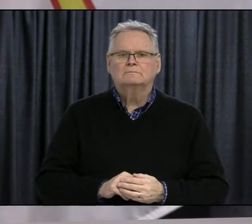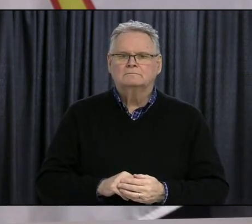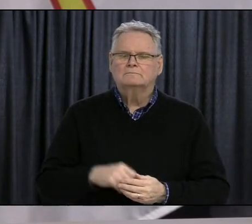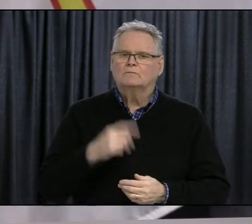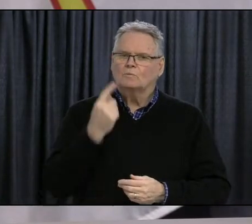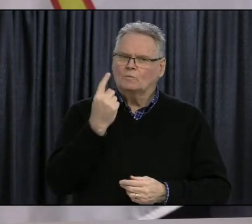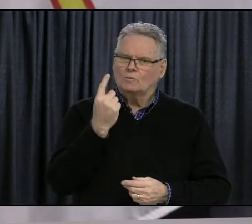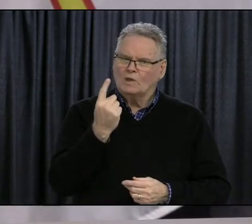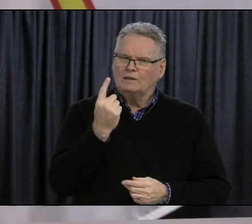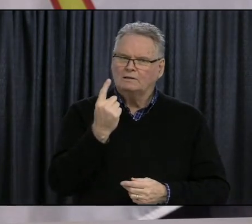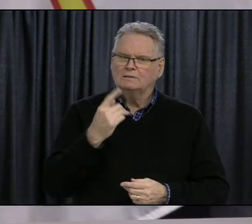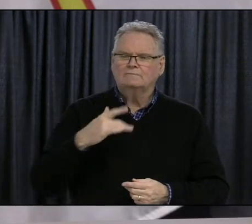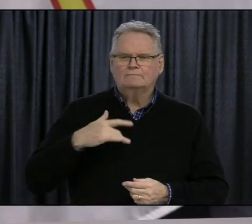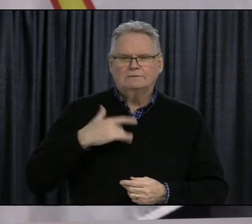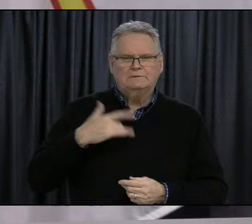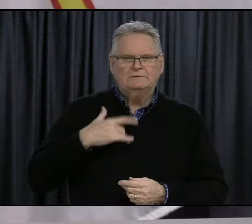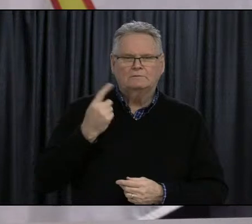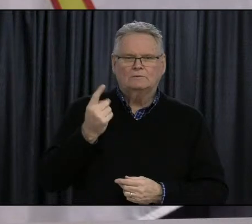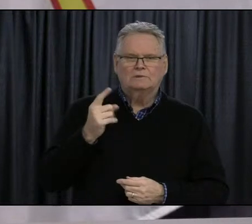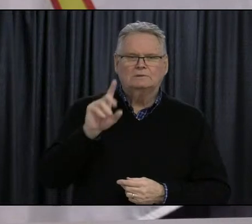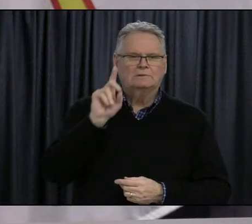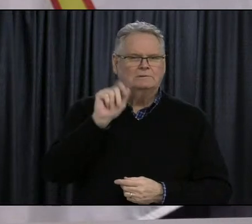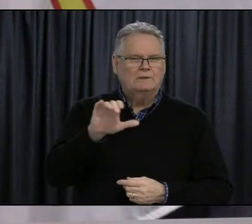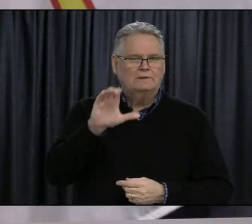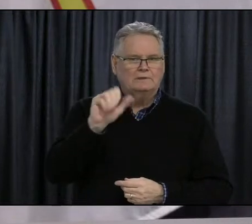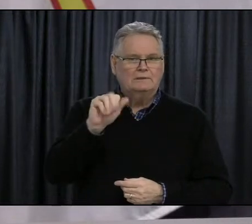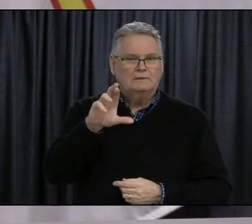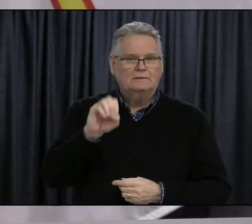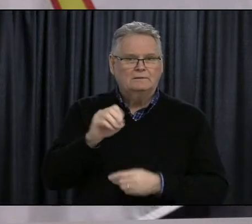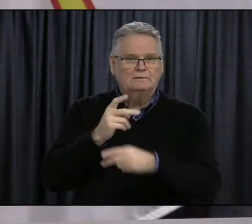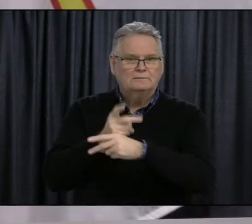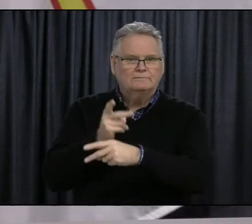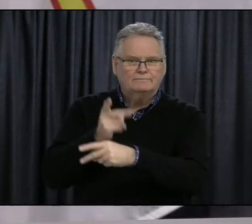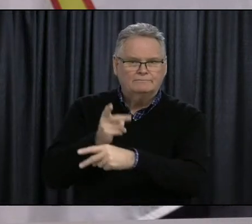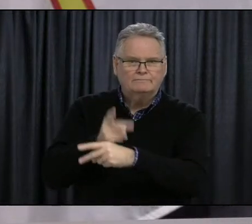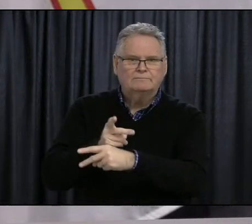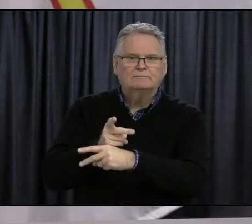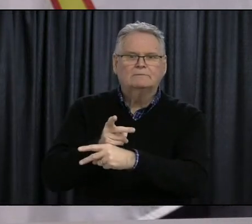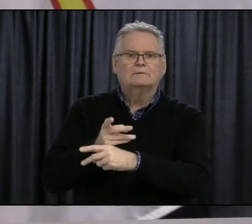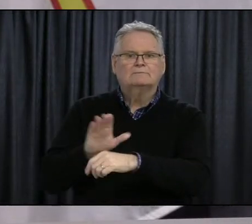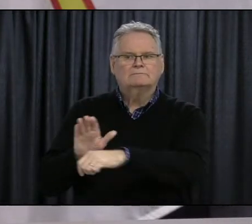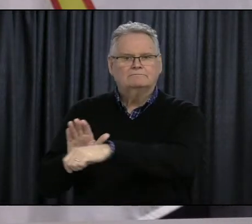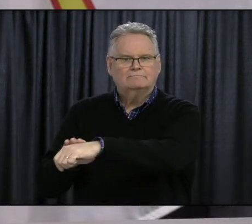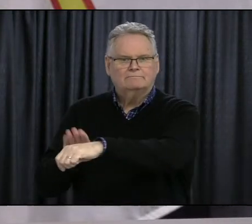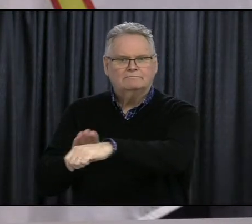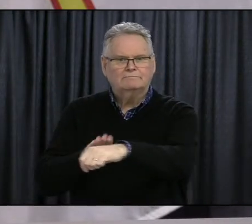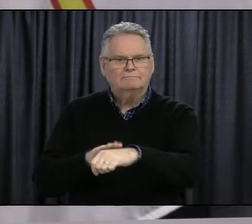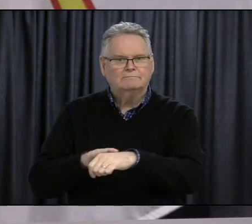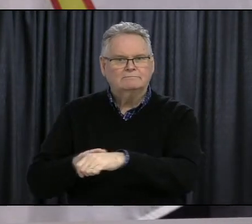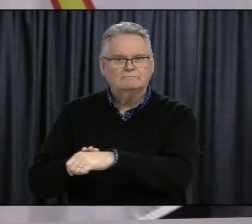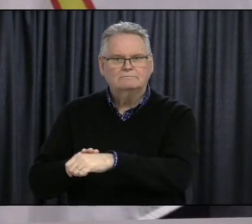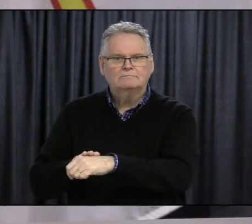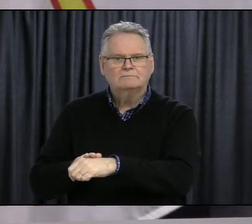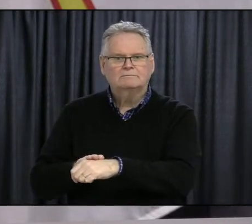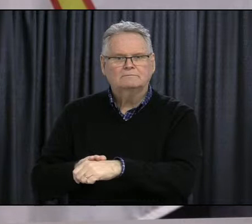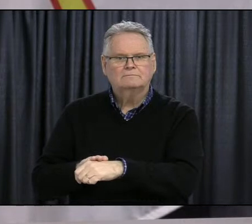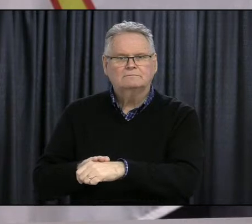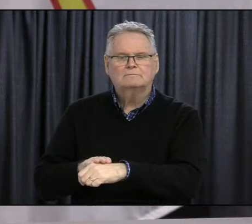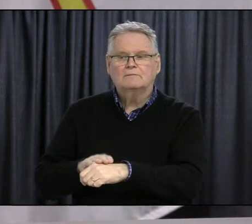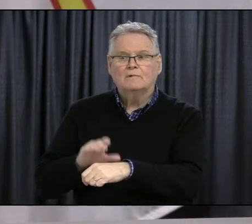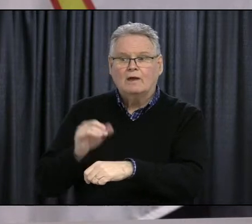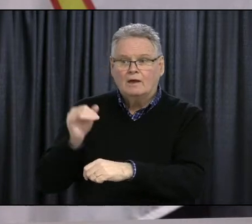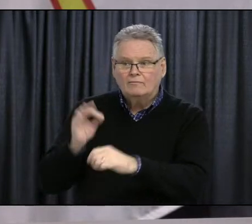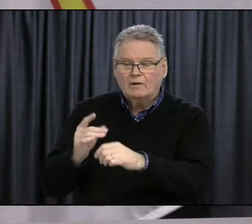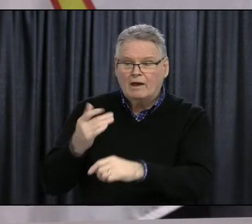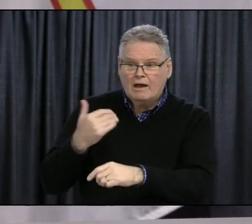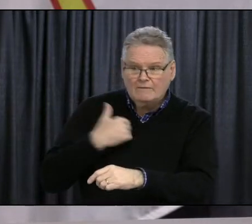to advise that all staff and children in the suspect cases cohort must quarantine for 14 days. There are no